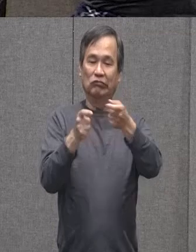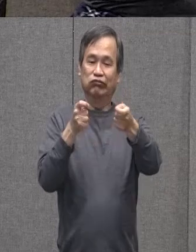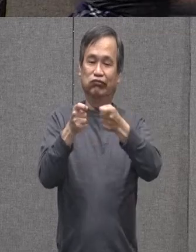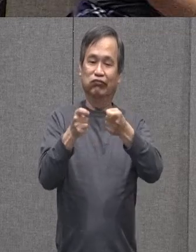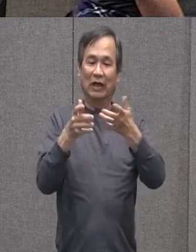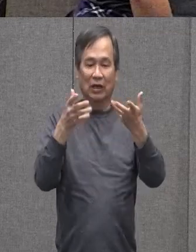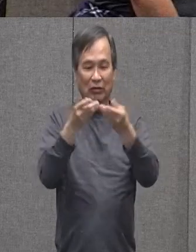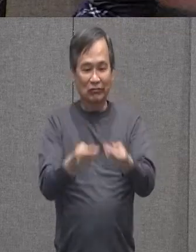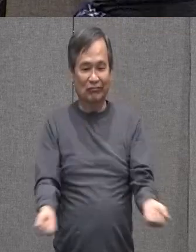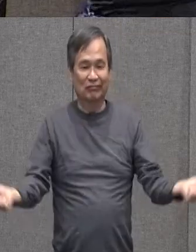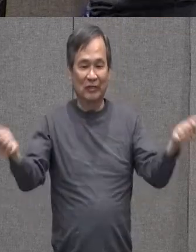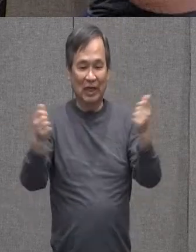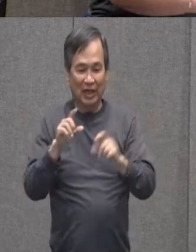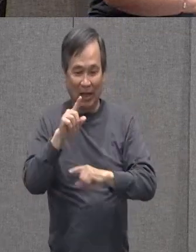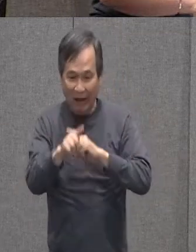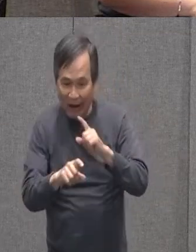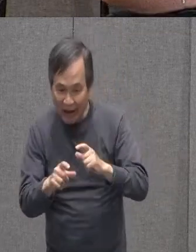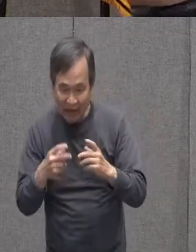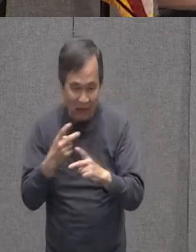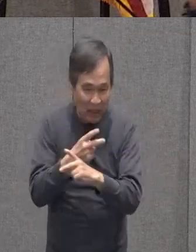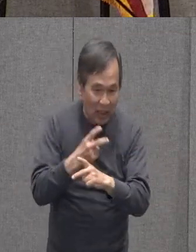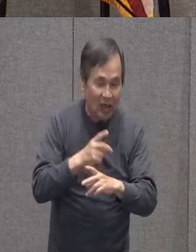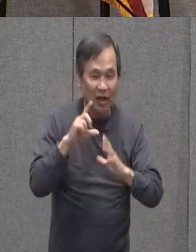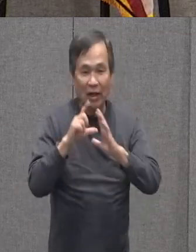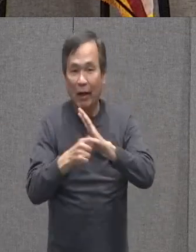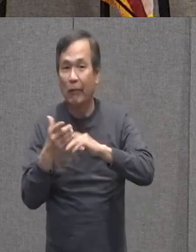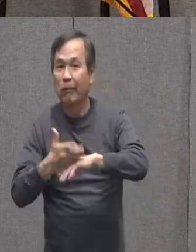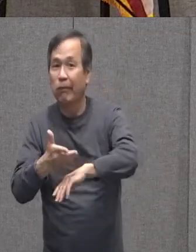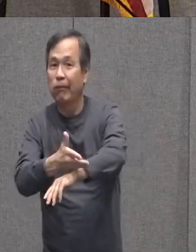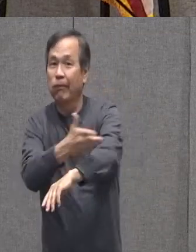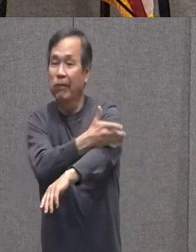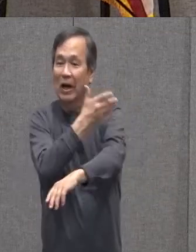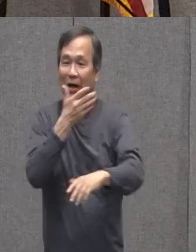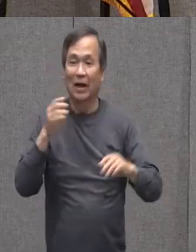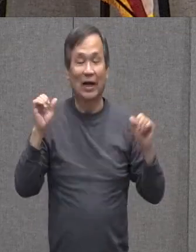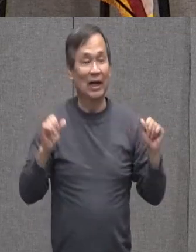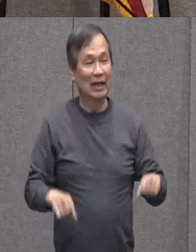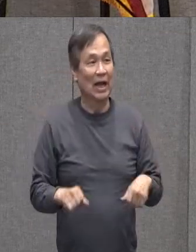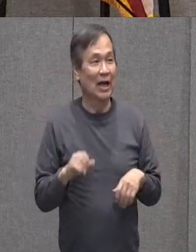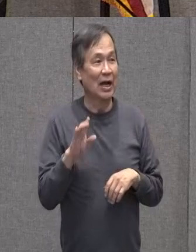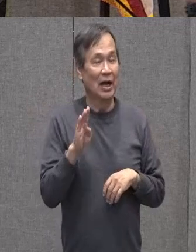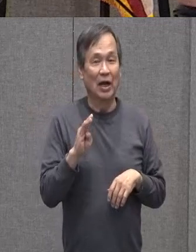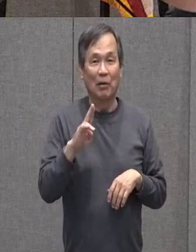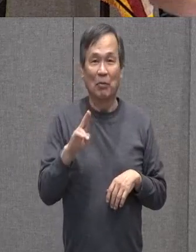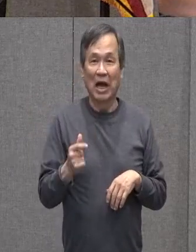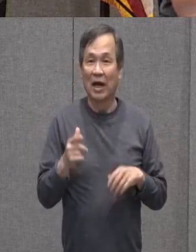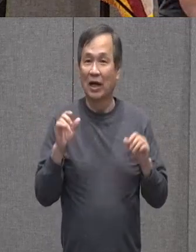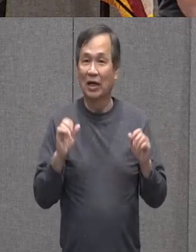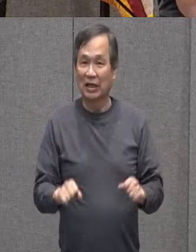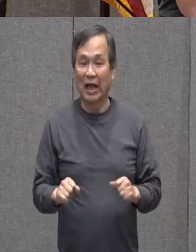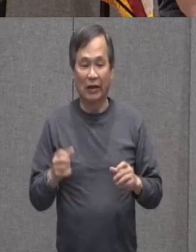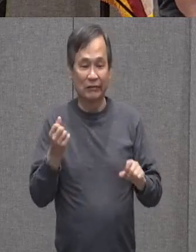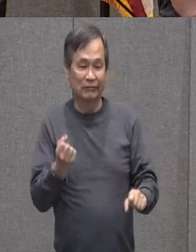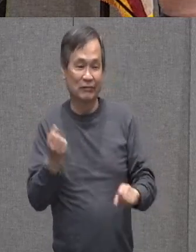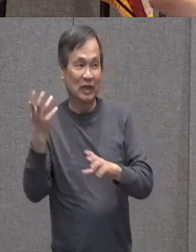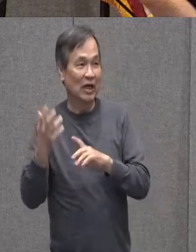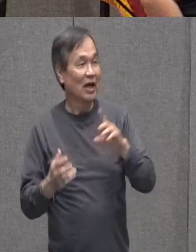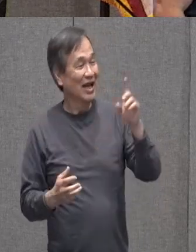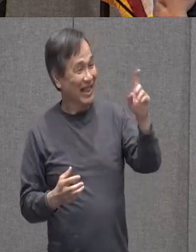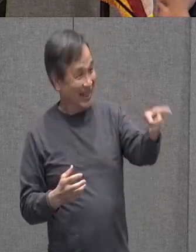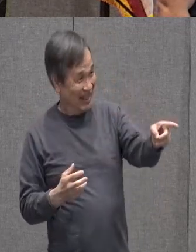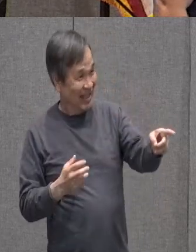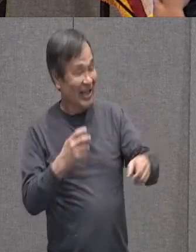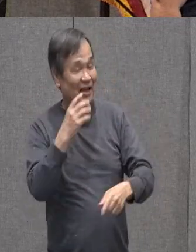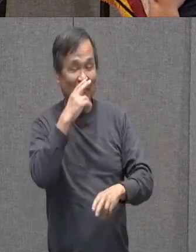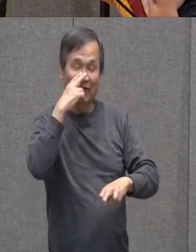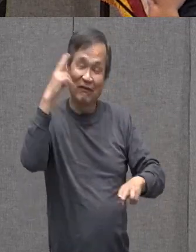some questions, and then let's improve on what it is, and you figured out that there's a bug, and then maybe you can bypass that. You know, that is one of the hardest